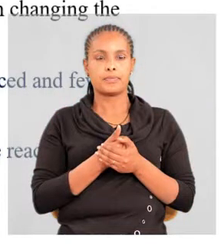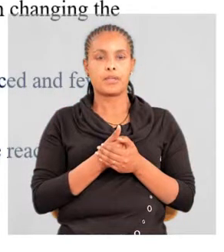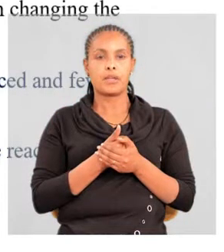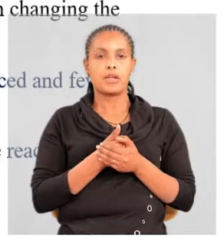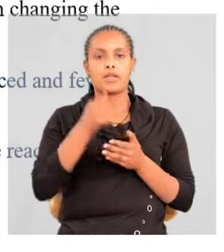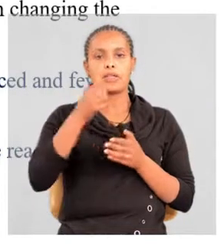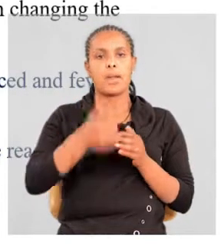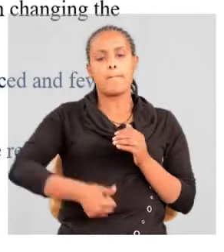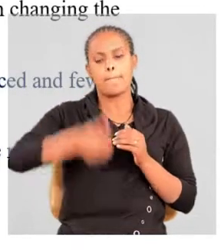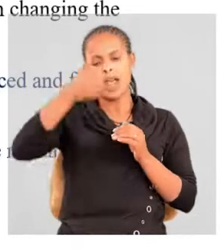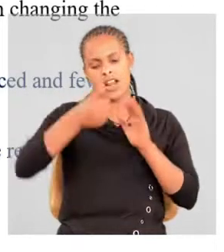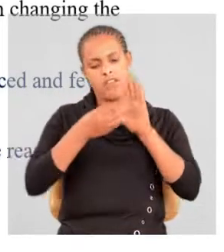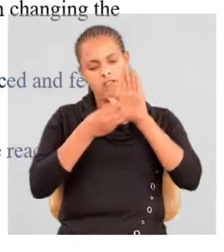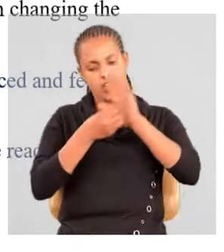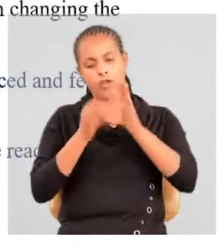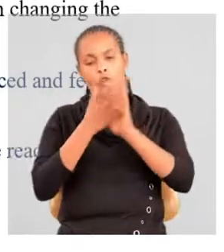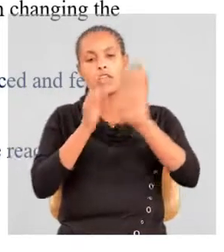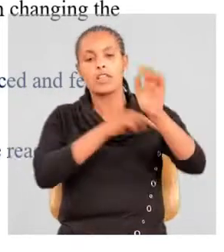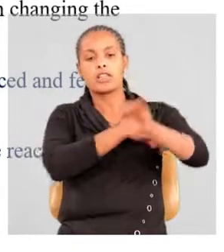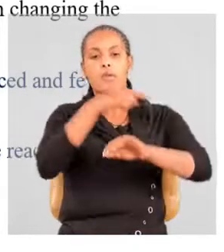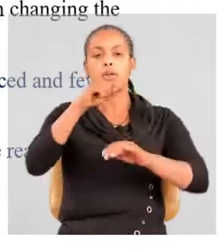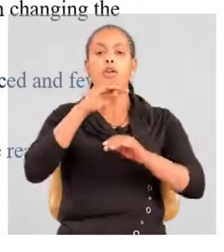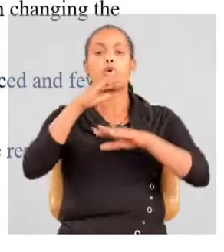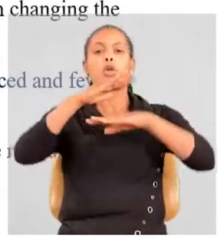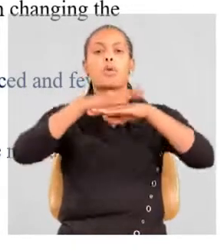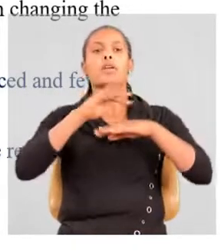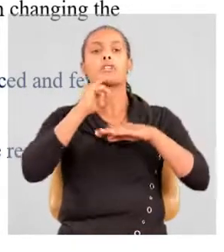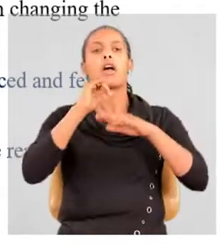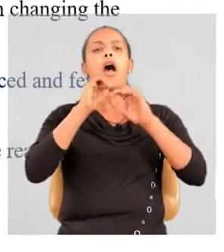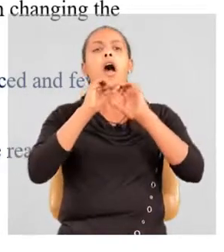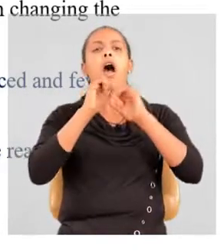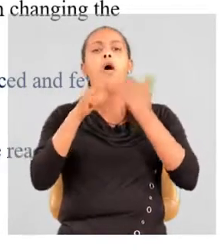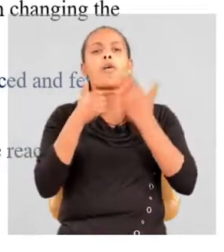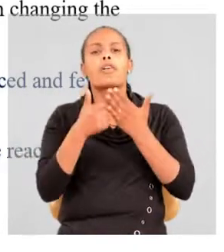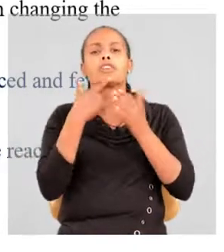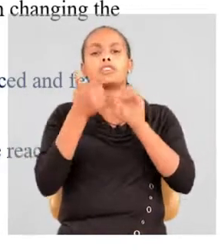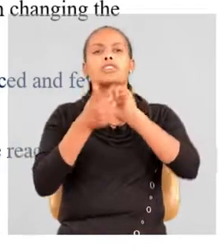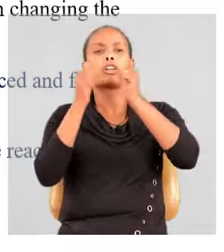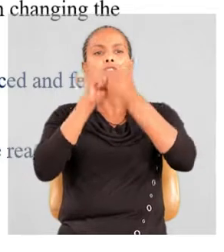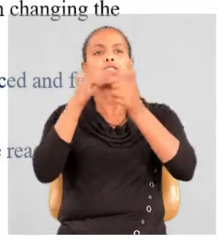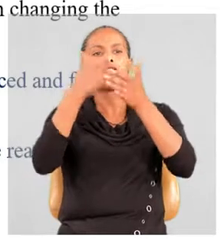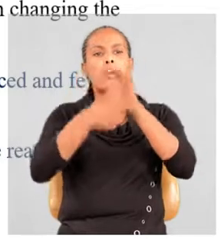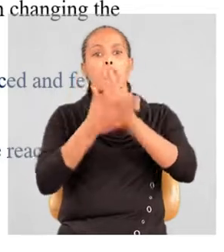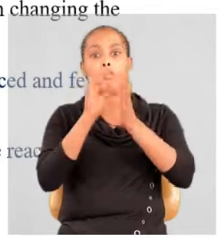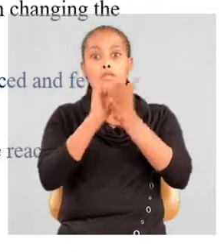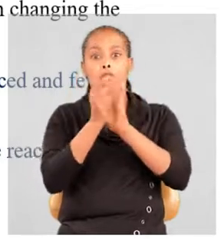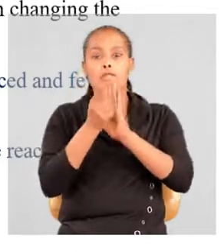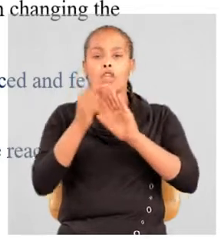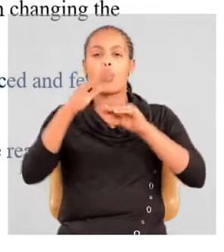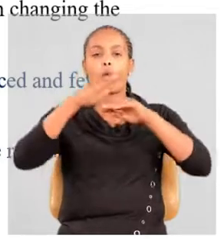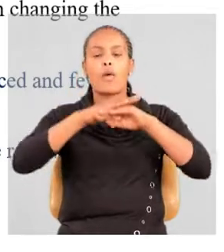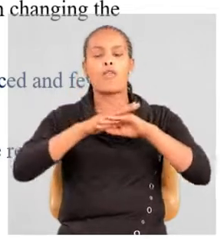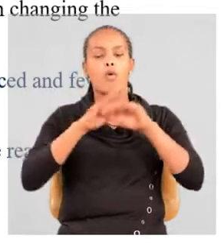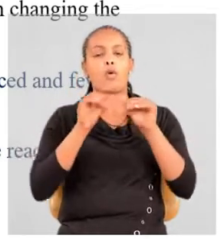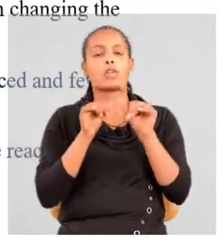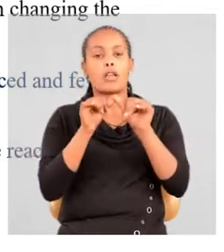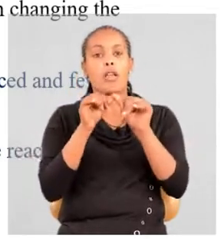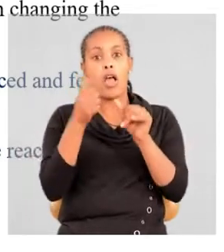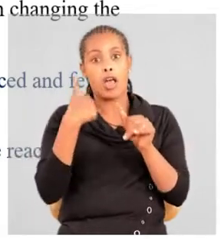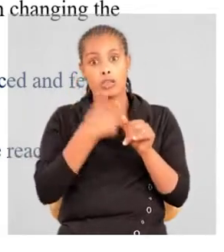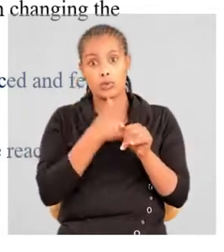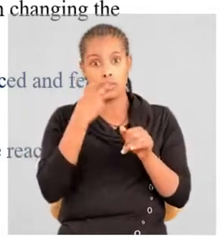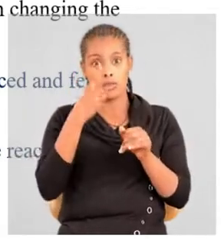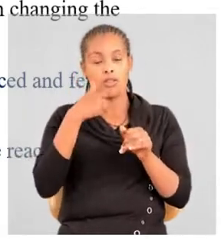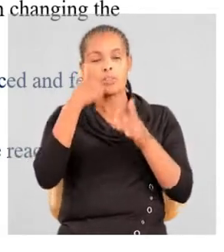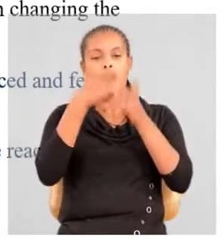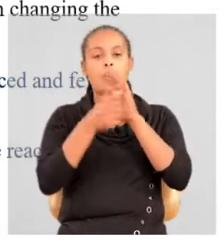The main effects of temperature on equilibrium is, however, in changing the value of the equilibrium constant. As we said,